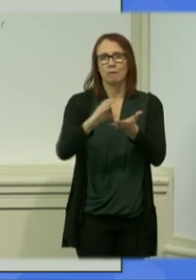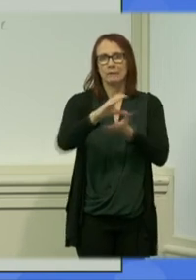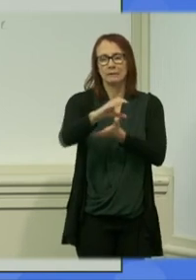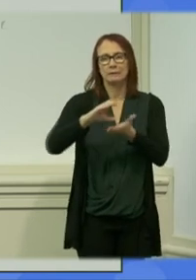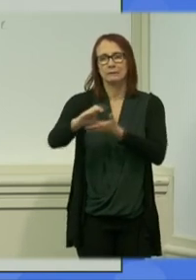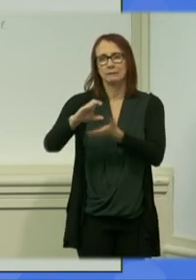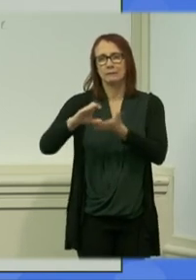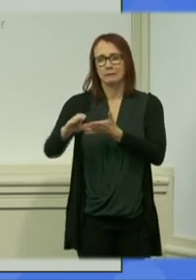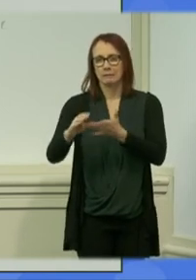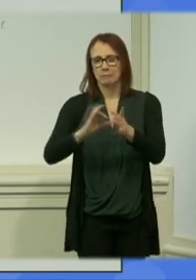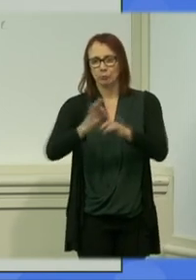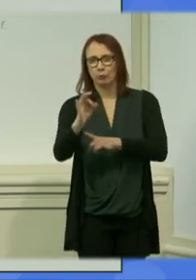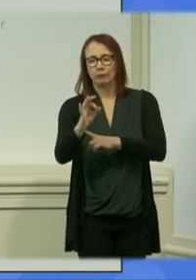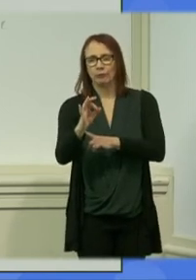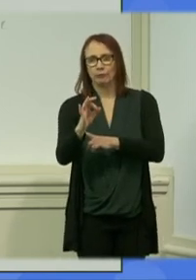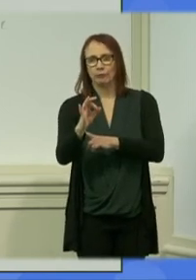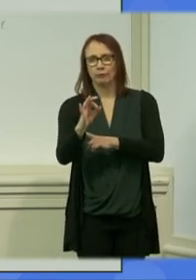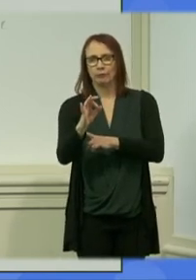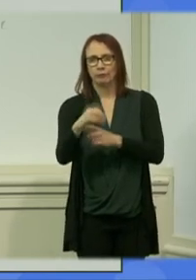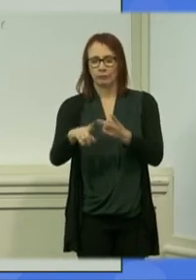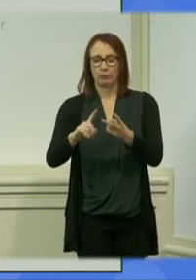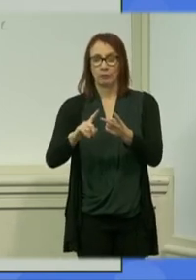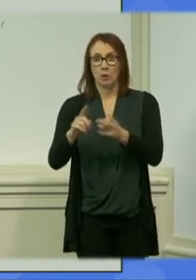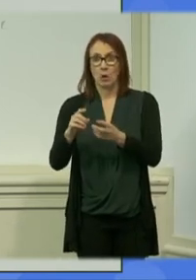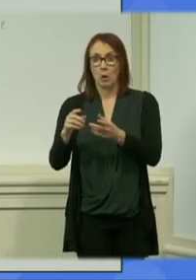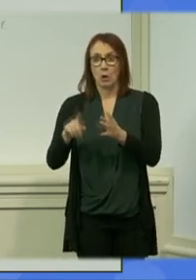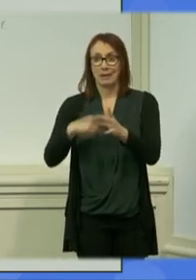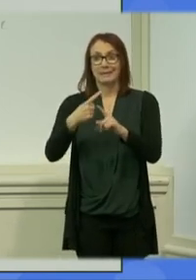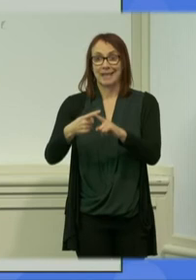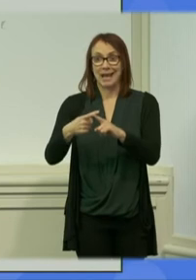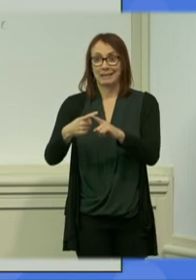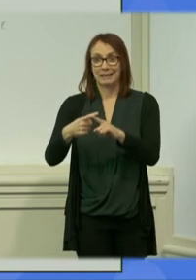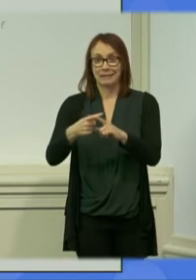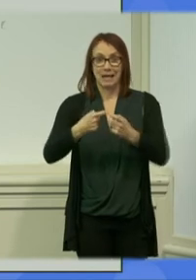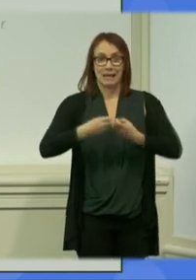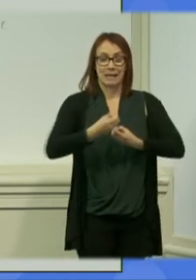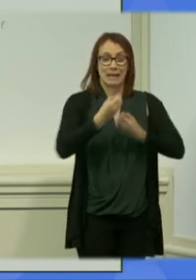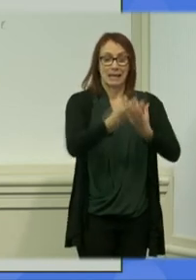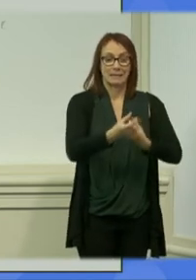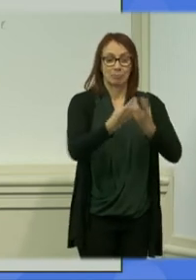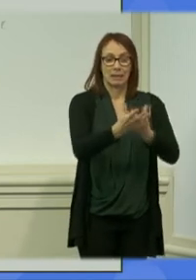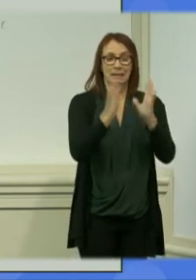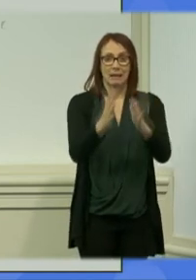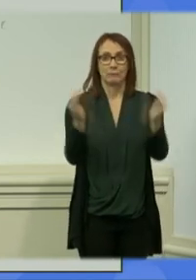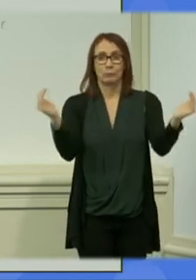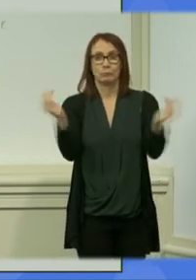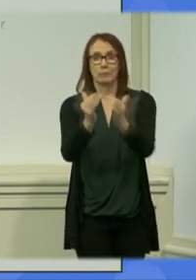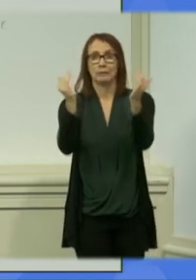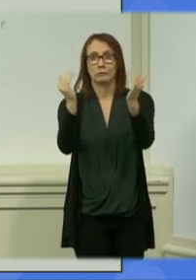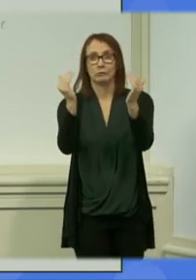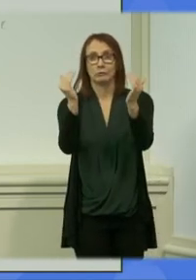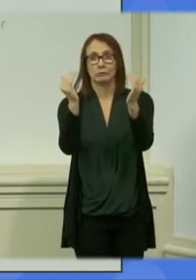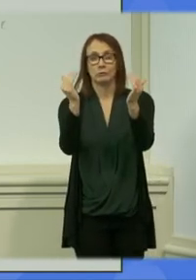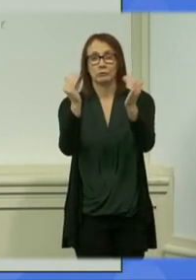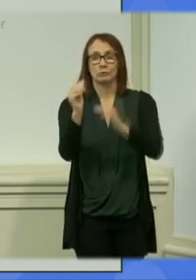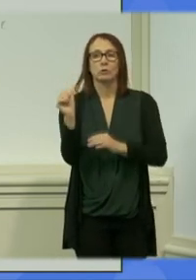we would like them. And I think you need tax and spend to go together. That's the purpose of devolving tax powers, and it